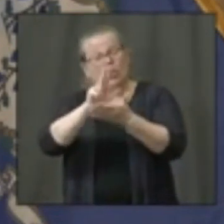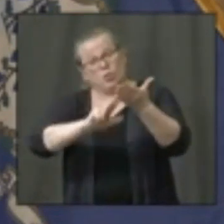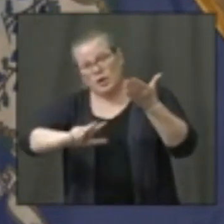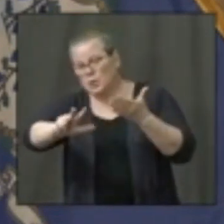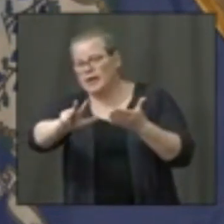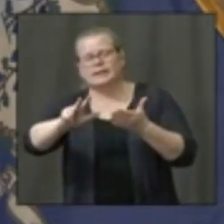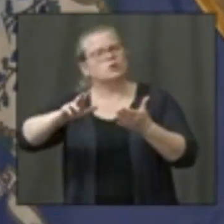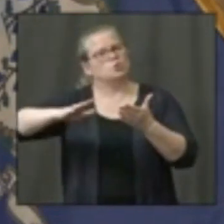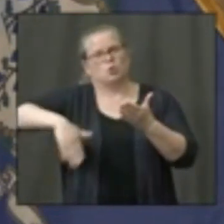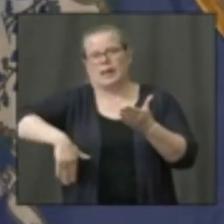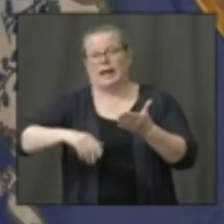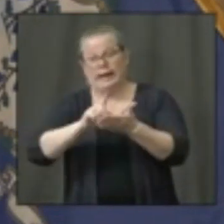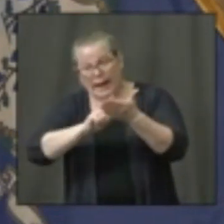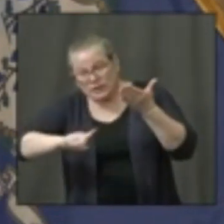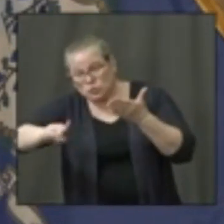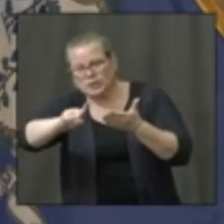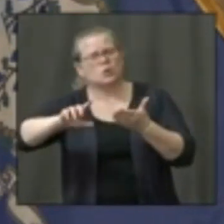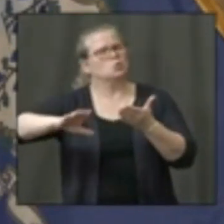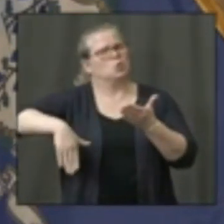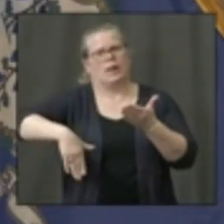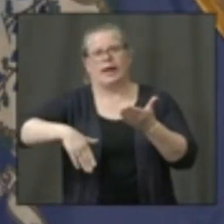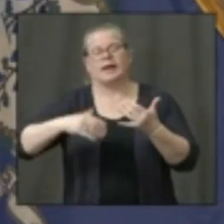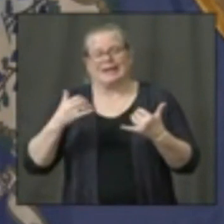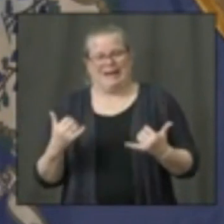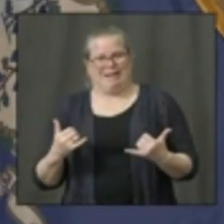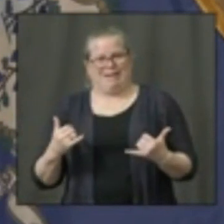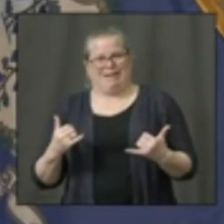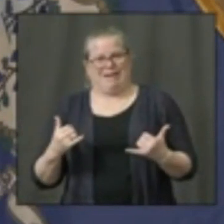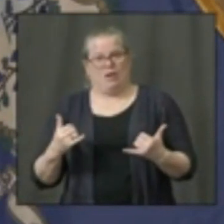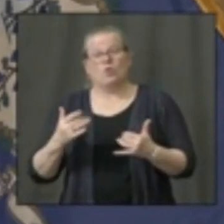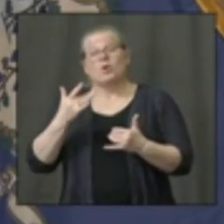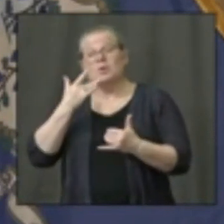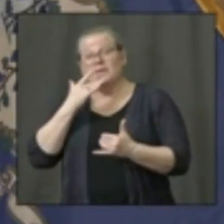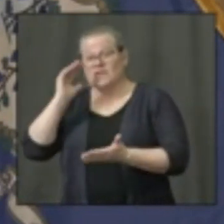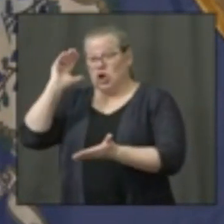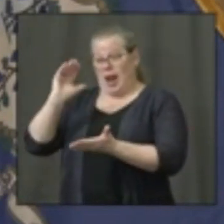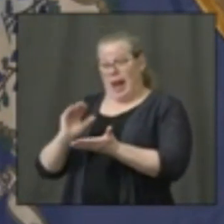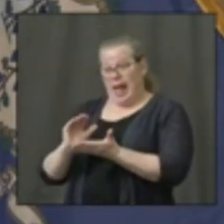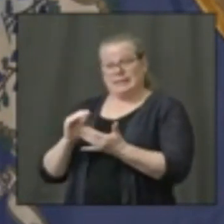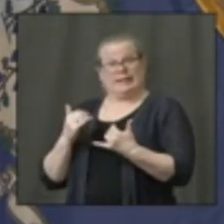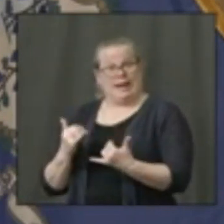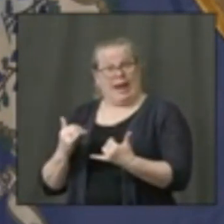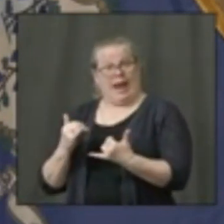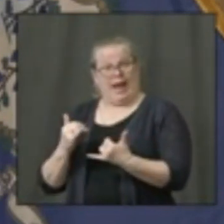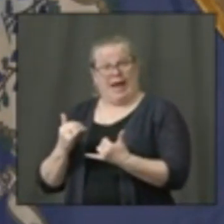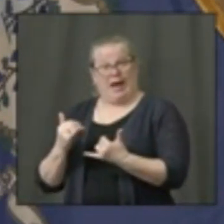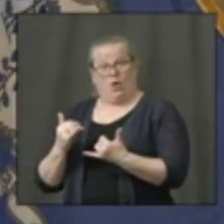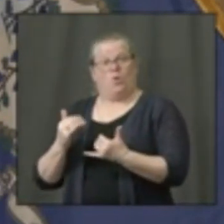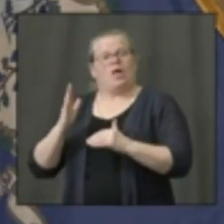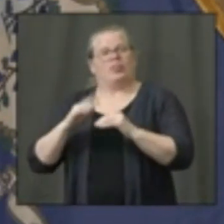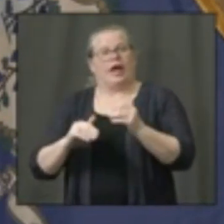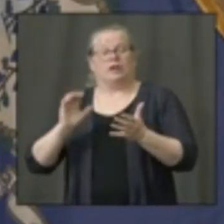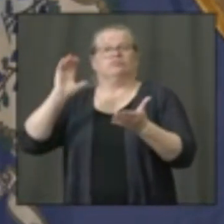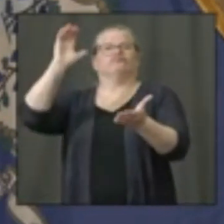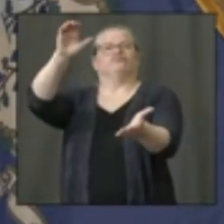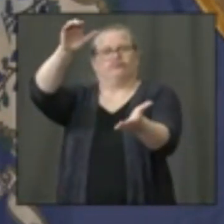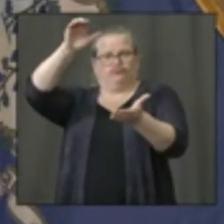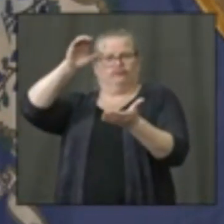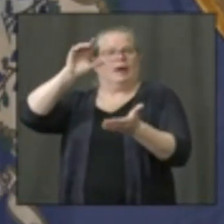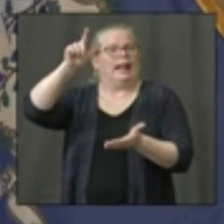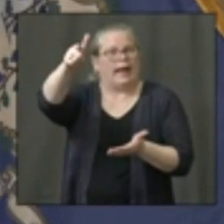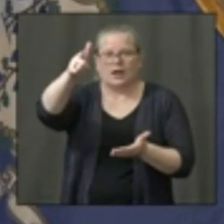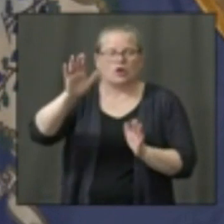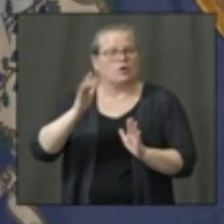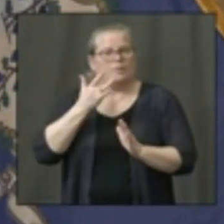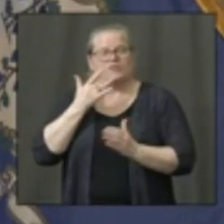week is too late. We need it now. We'll take a less now rather than a lot more a lot later. And people got to know, I know how